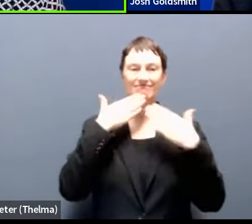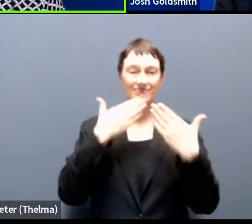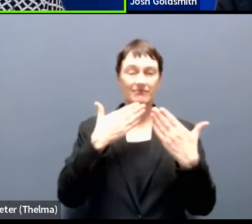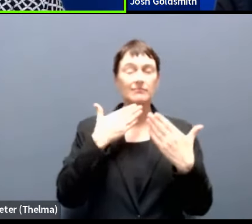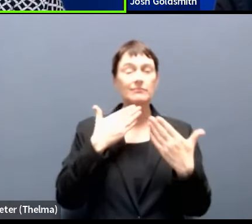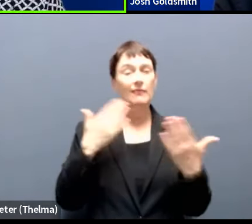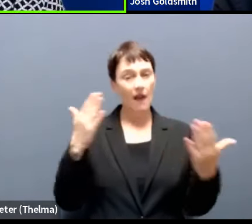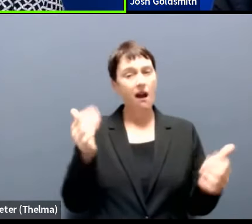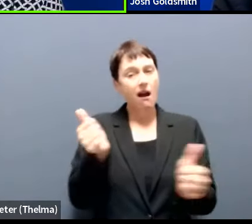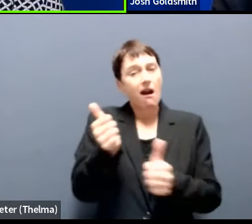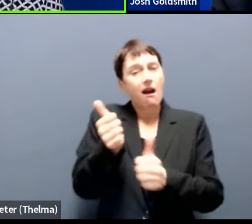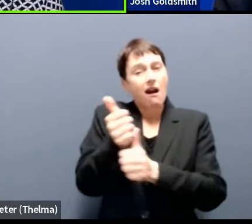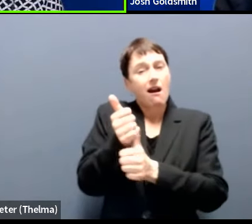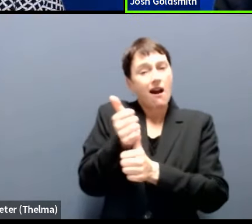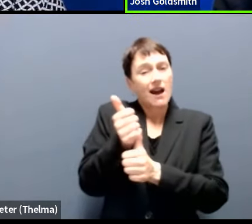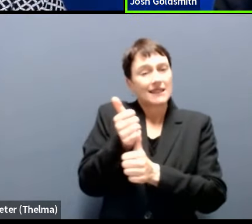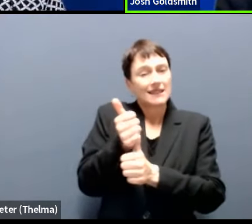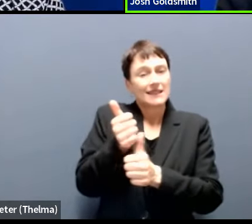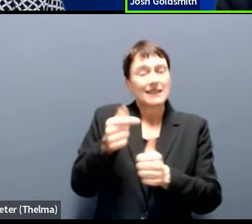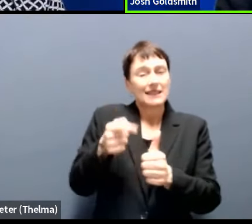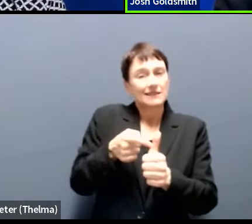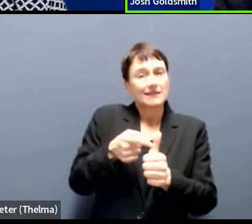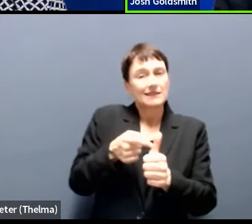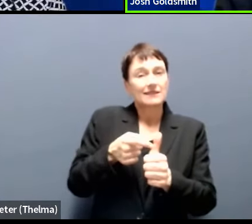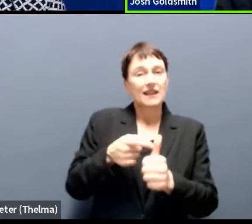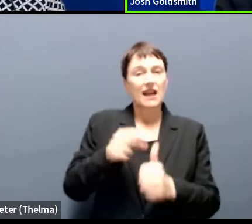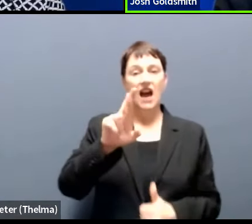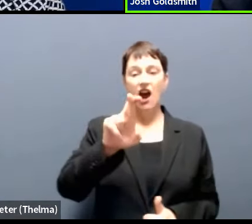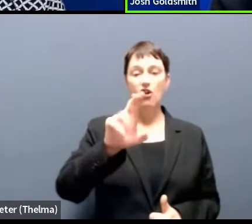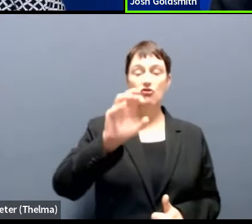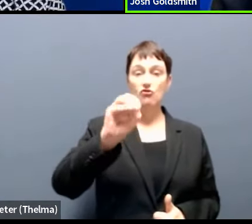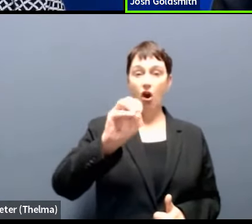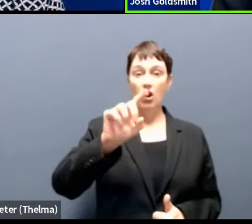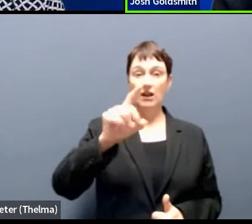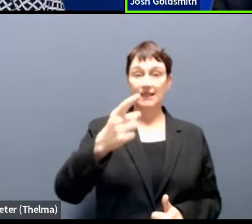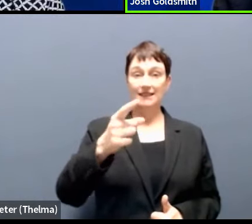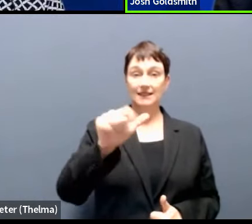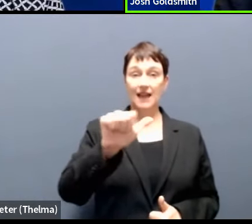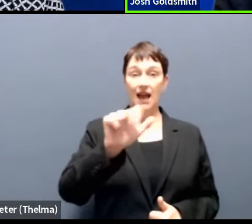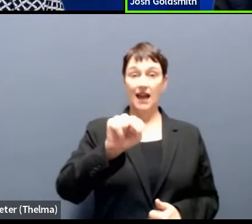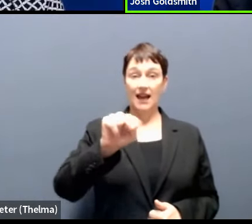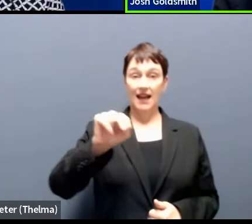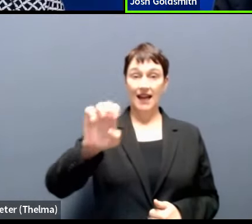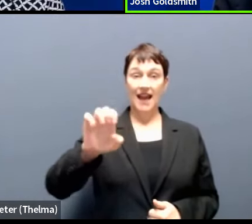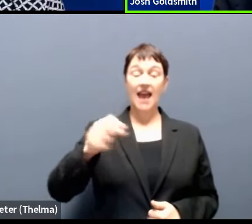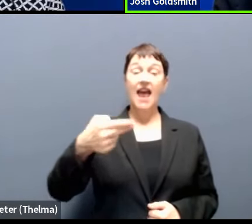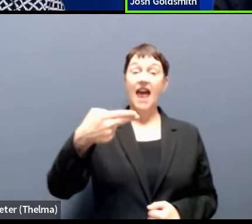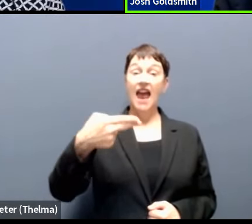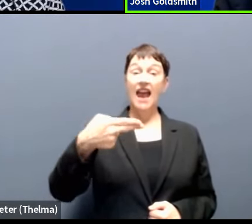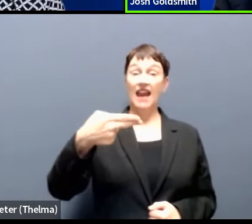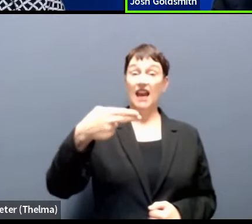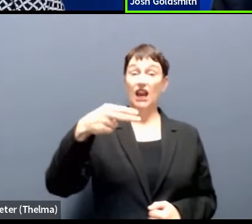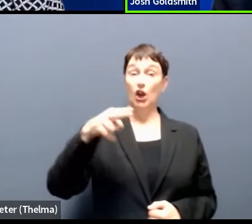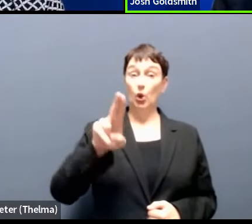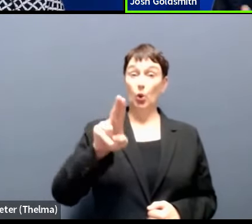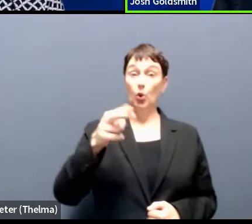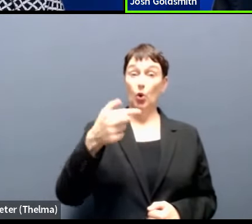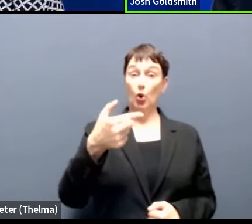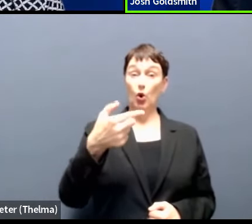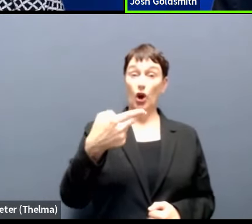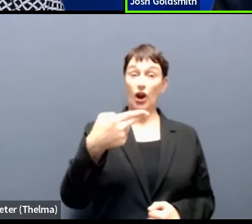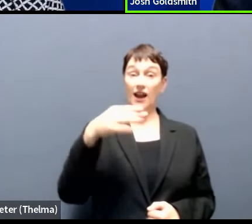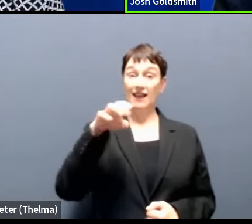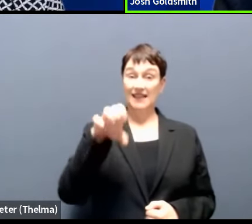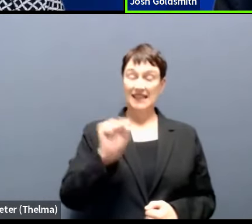Yes, I was going to say that. Roxanne Hughes, who is working in the background so